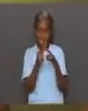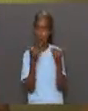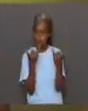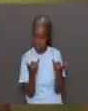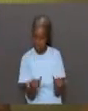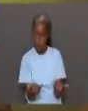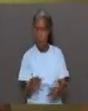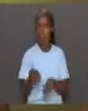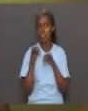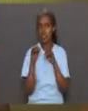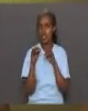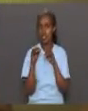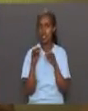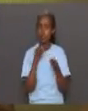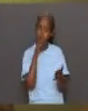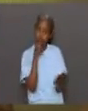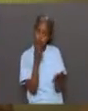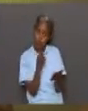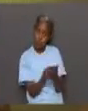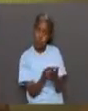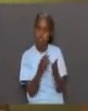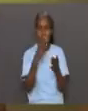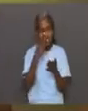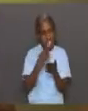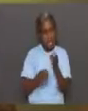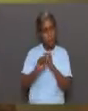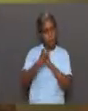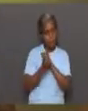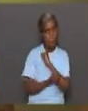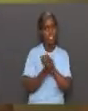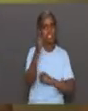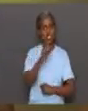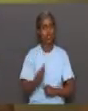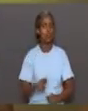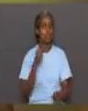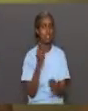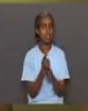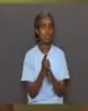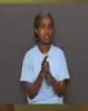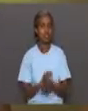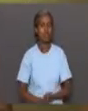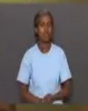now, students, to prove some basic geometric facts.